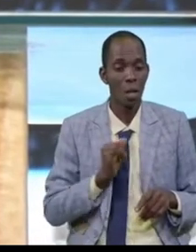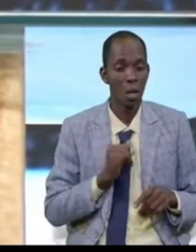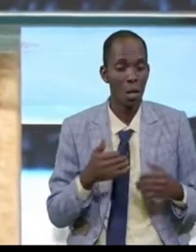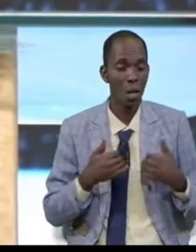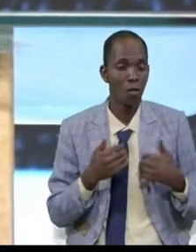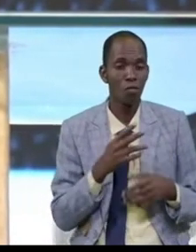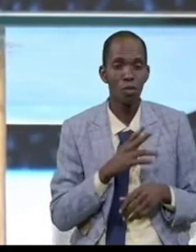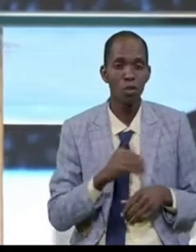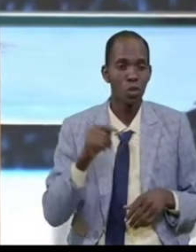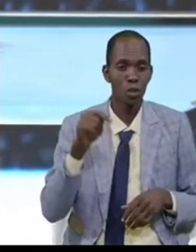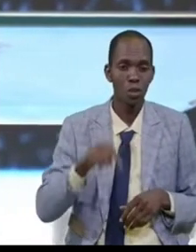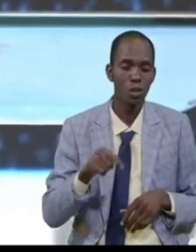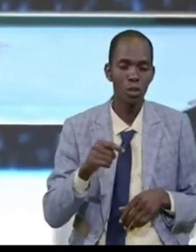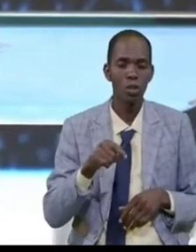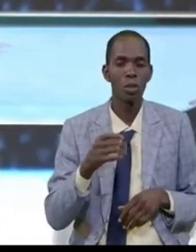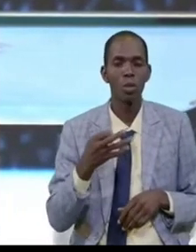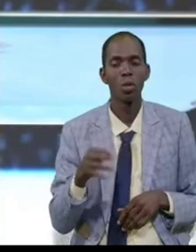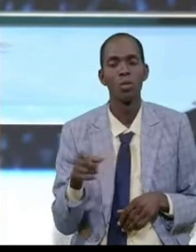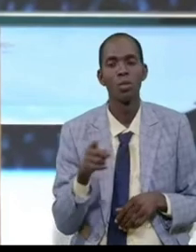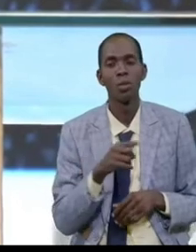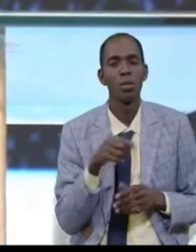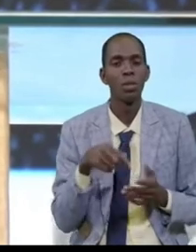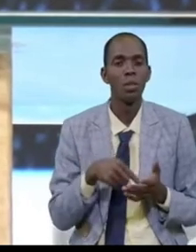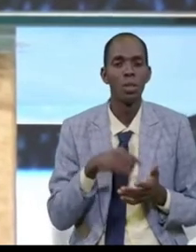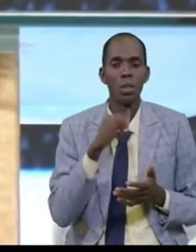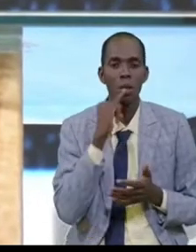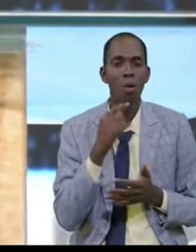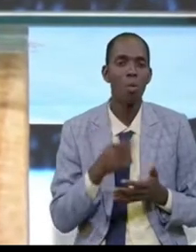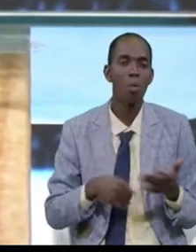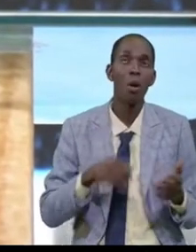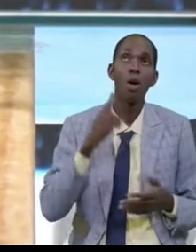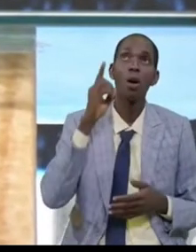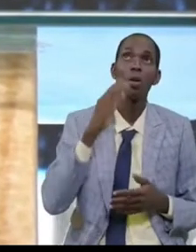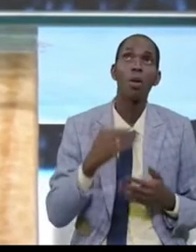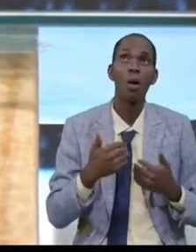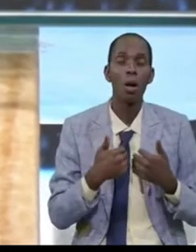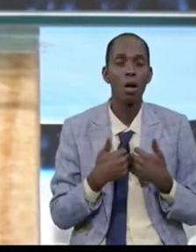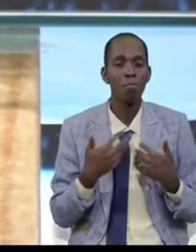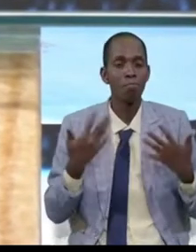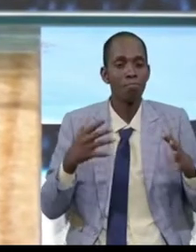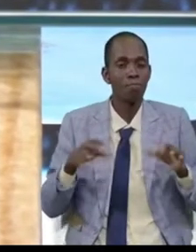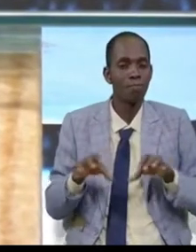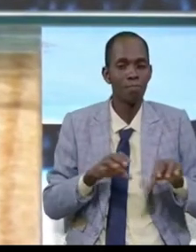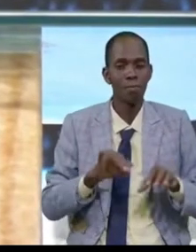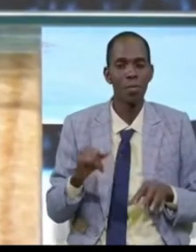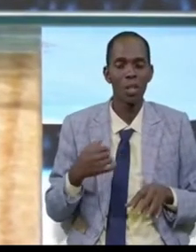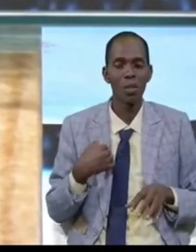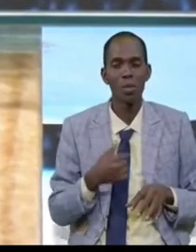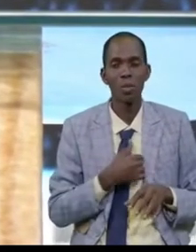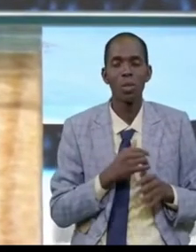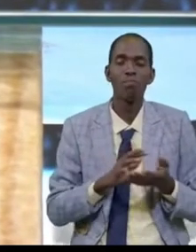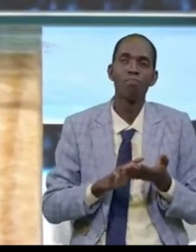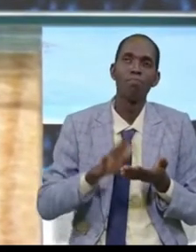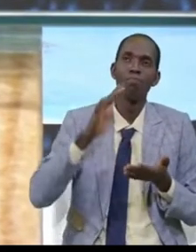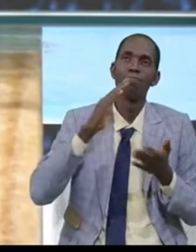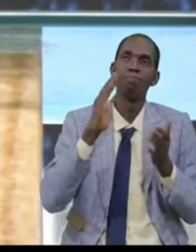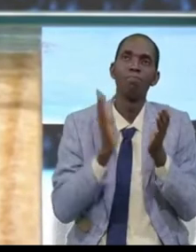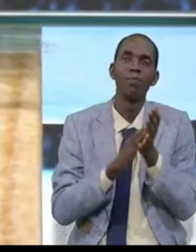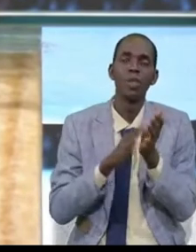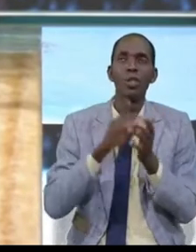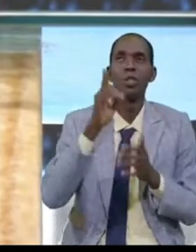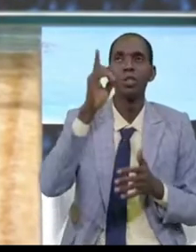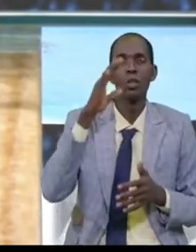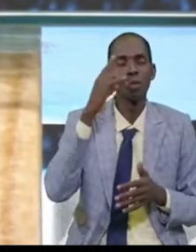need of you. This is what God has done, and we're glorifying God for that. Look